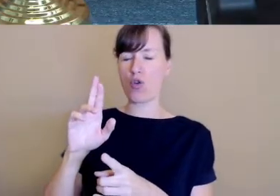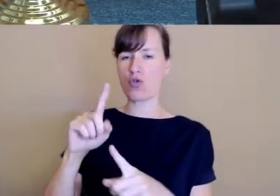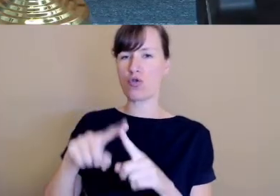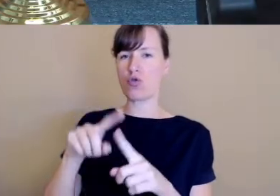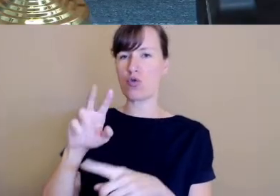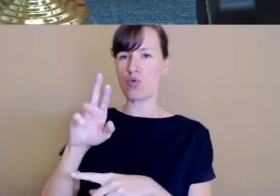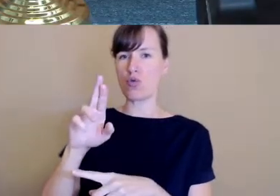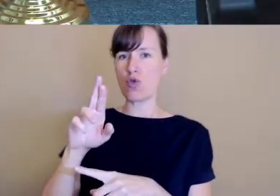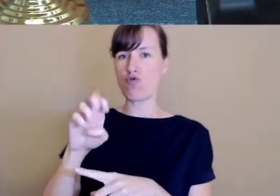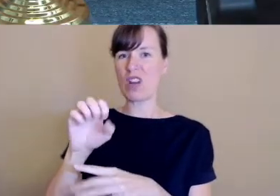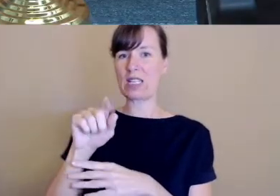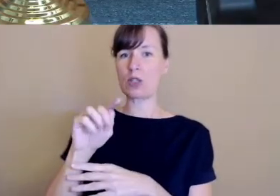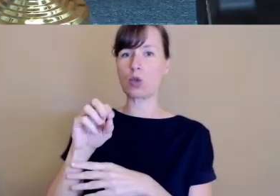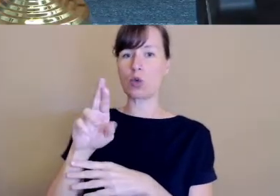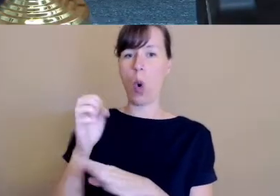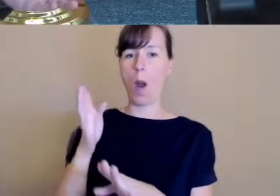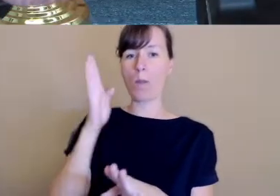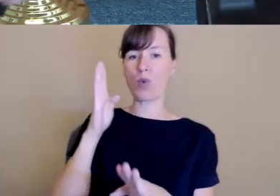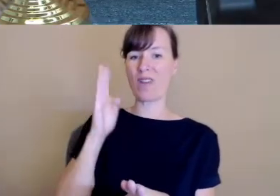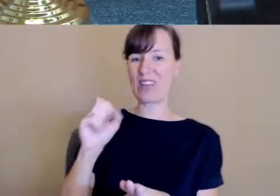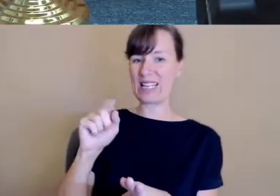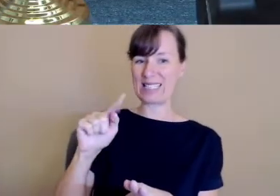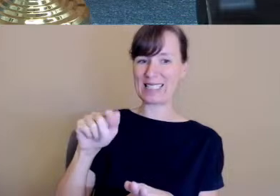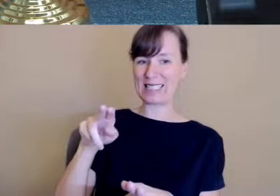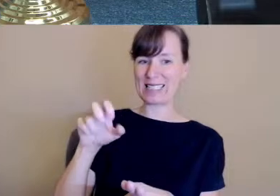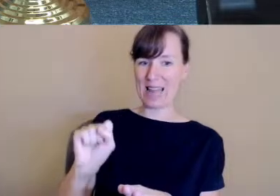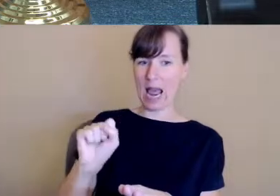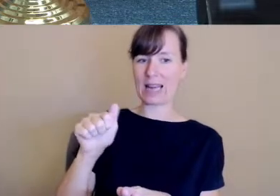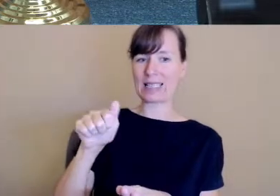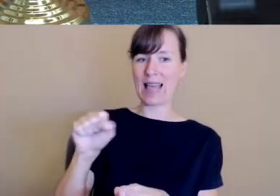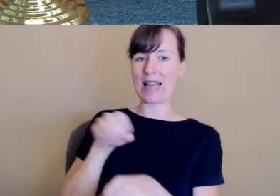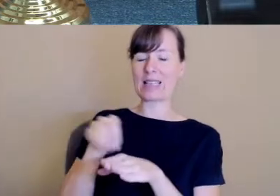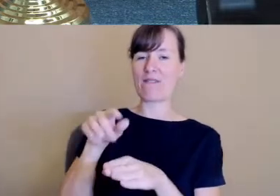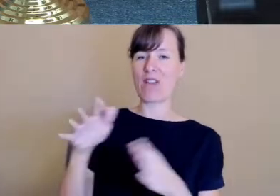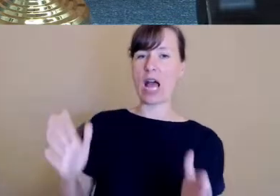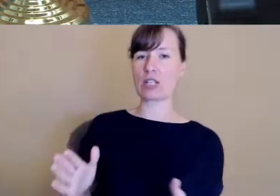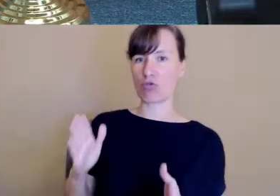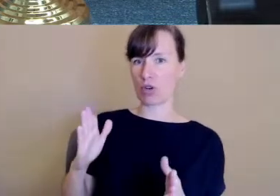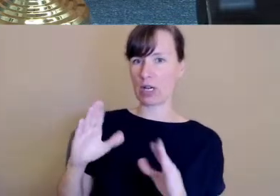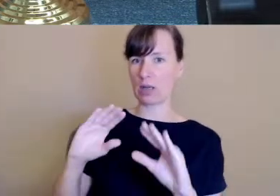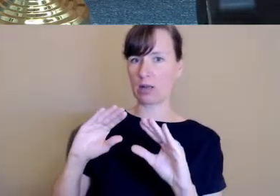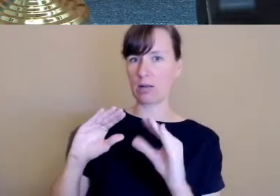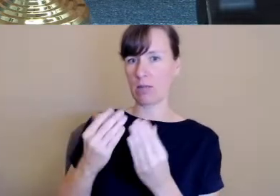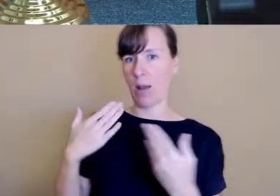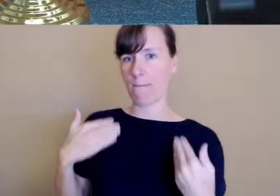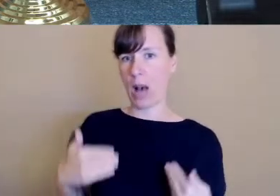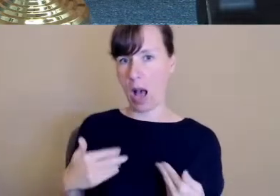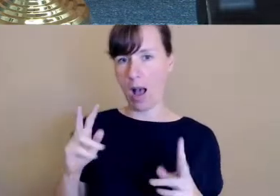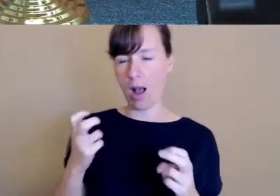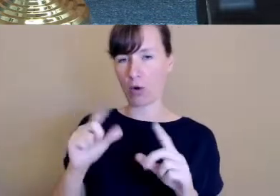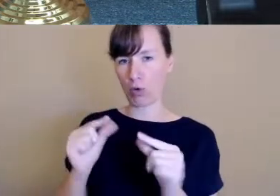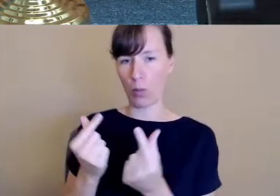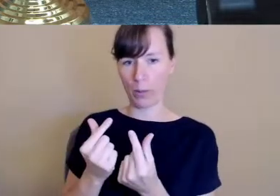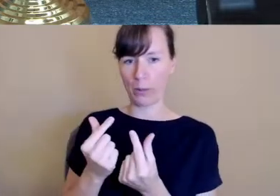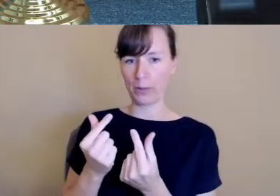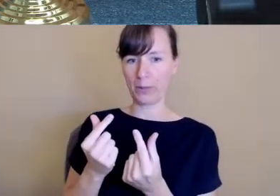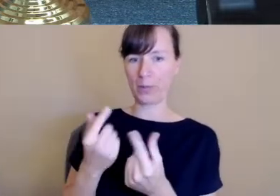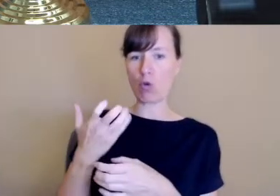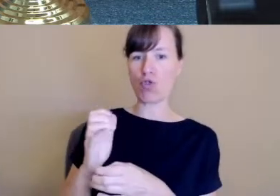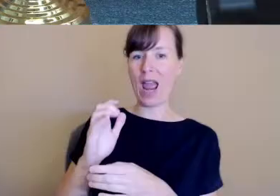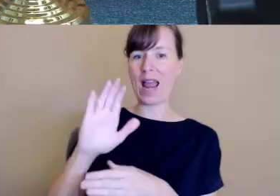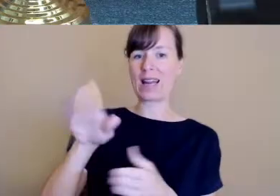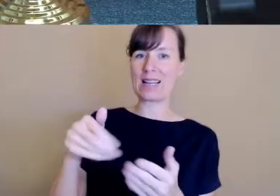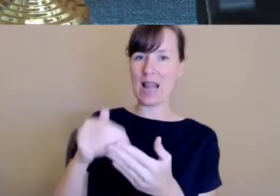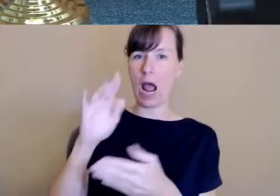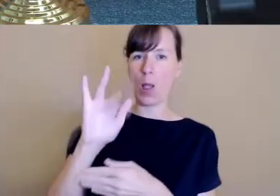tenable. So what came of that is the working draft of a memorandum of understanding